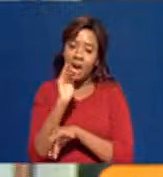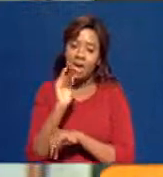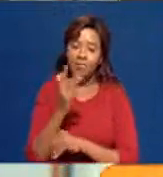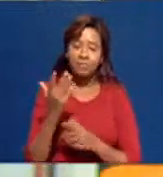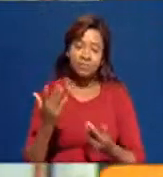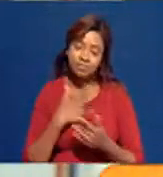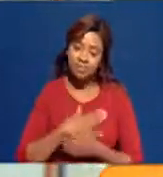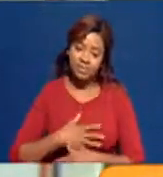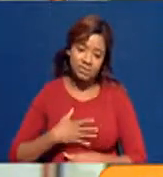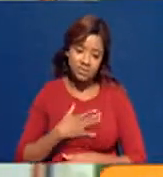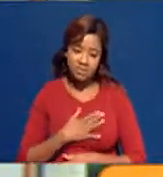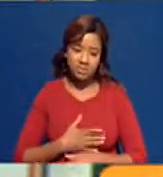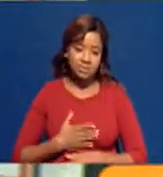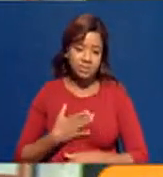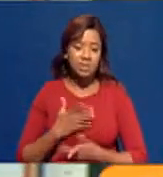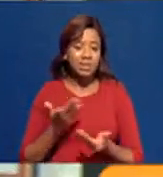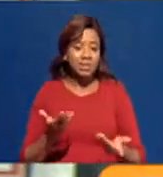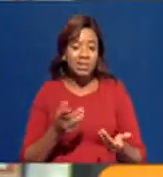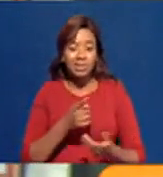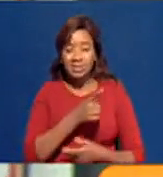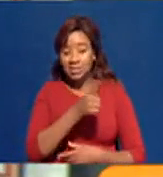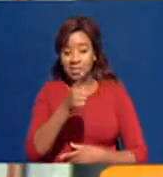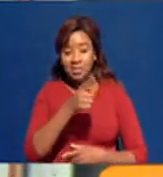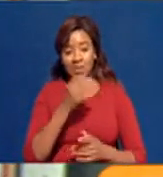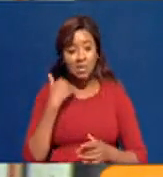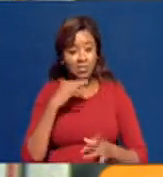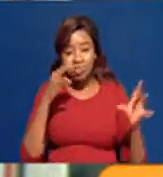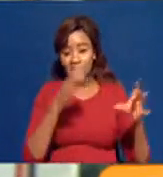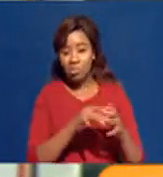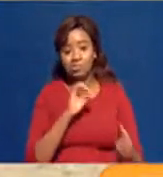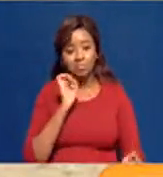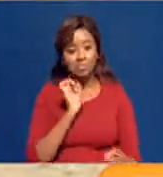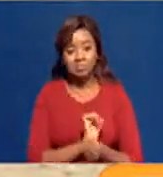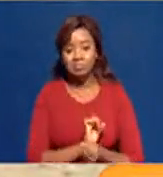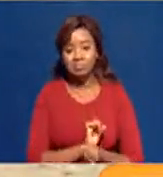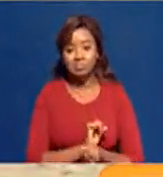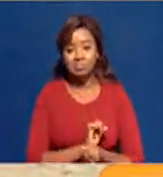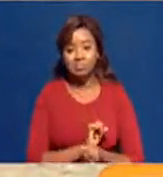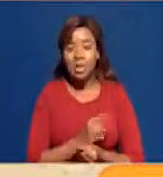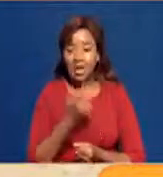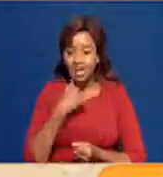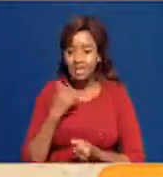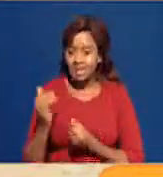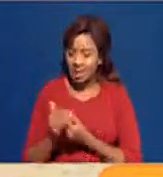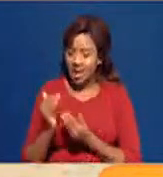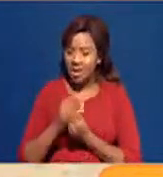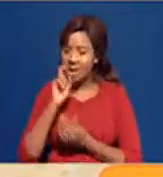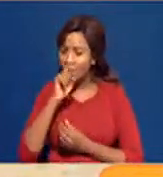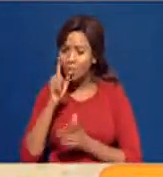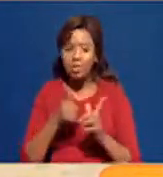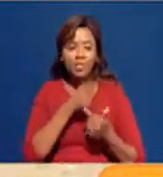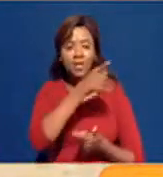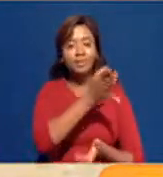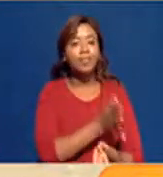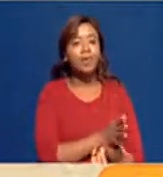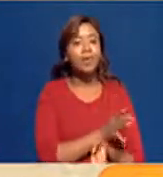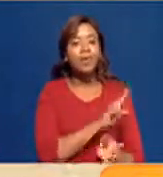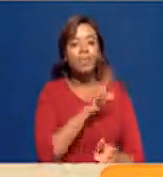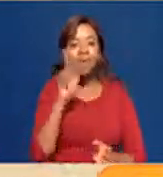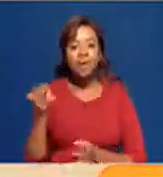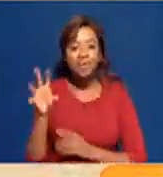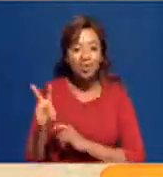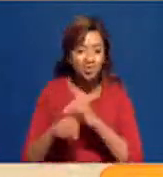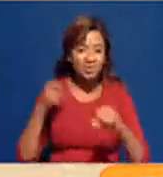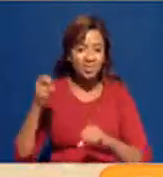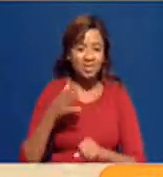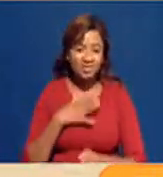law enforcers to bring the perpetrators to book. Nikae nimelea kuku, mtu amekaa pale, anakuja anataka